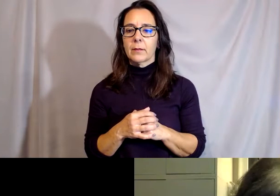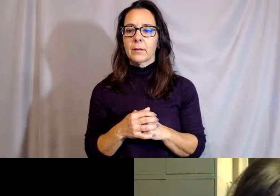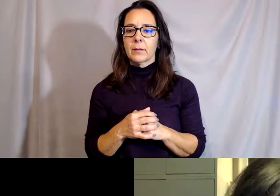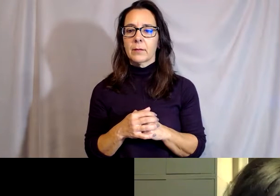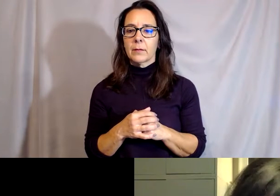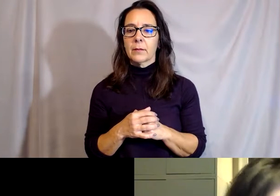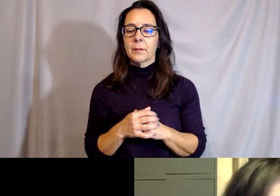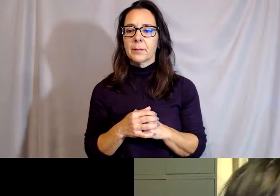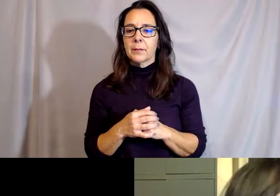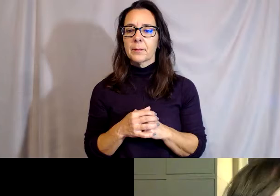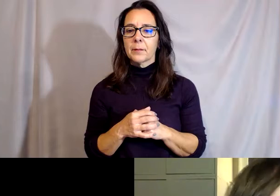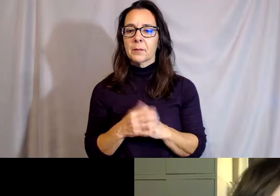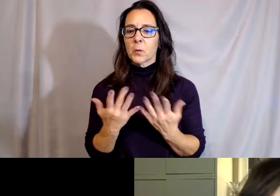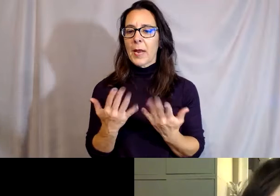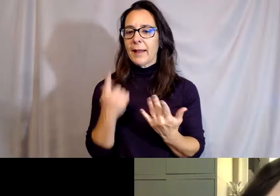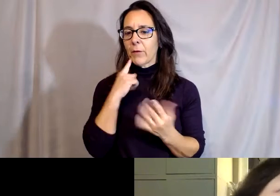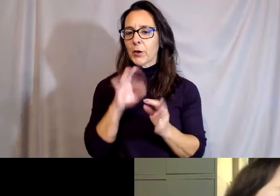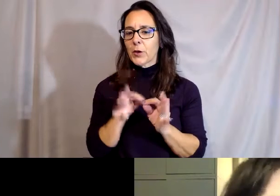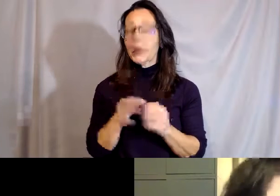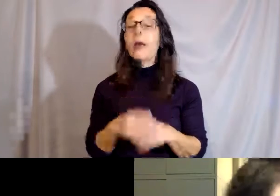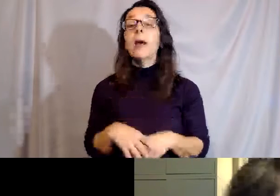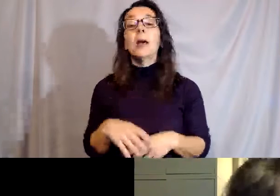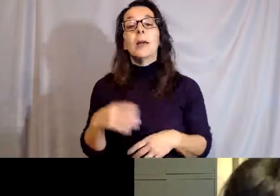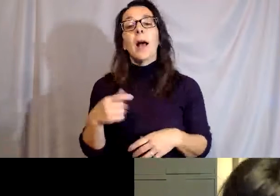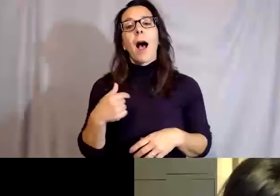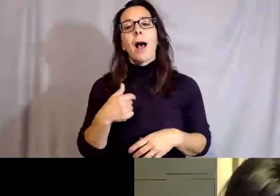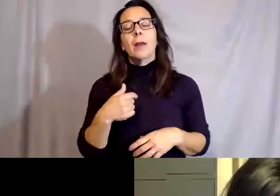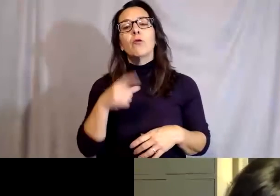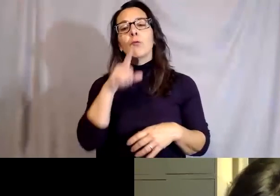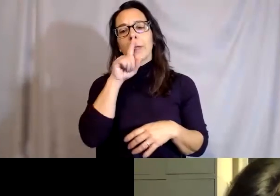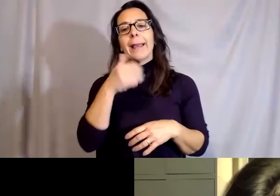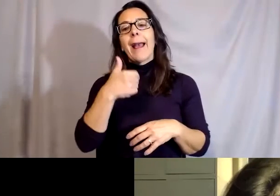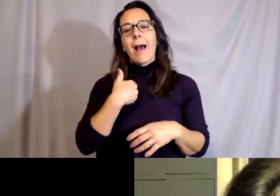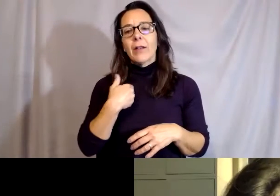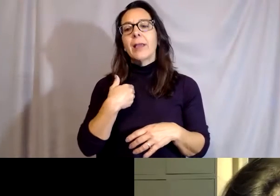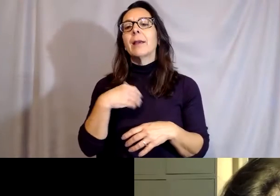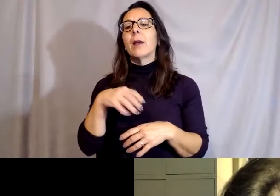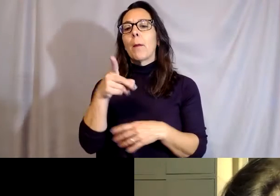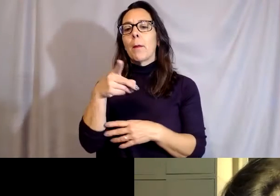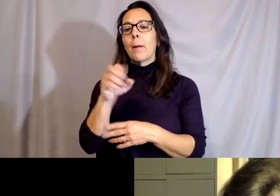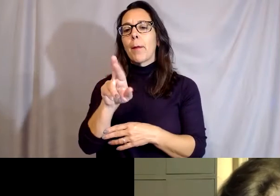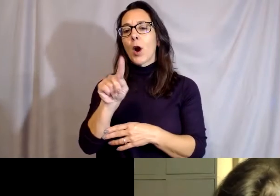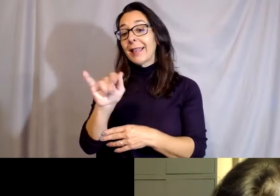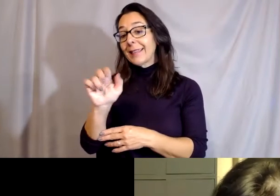policies I want. And doing a combination of both partisan and nonpartisan work allows me to do that